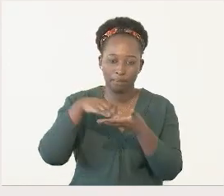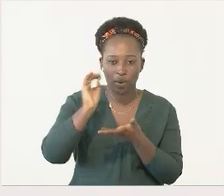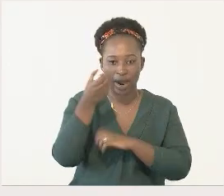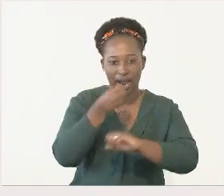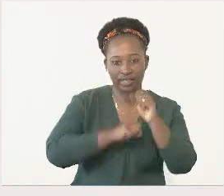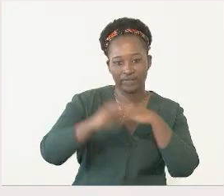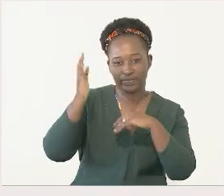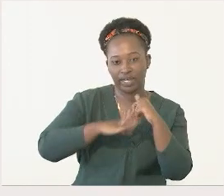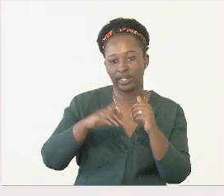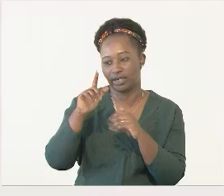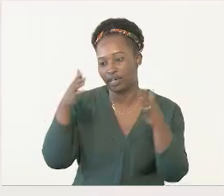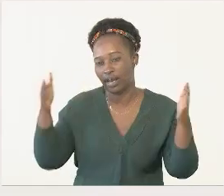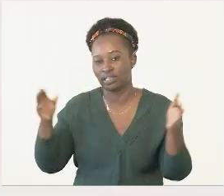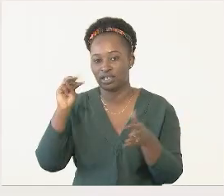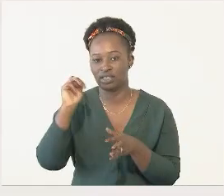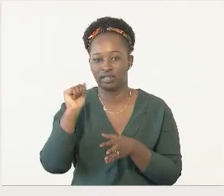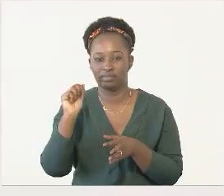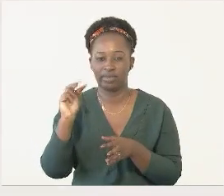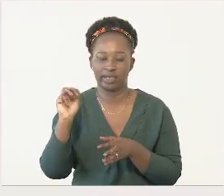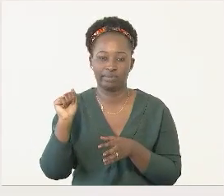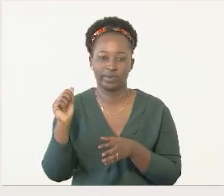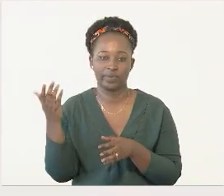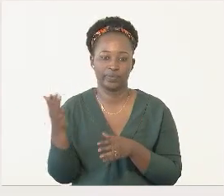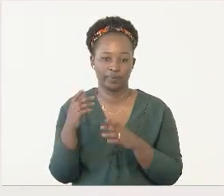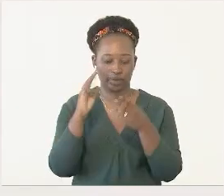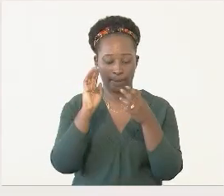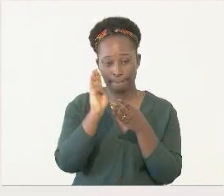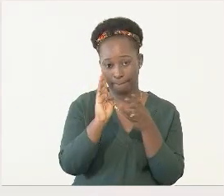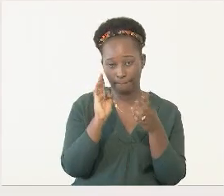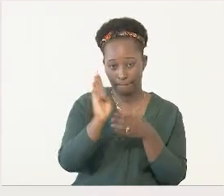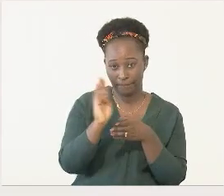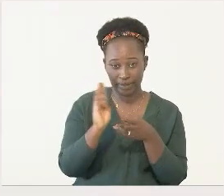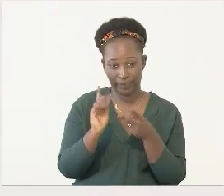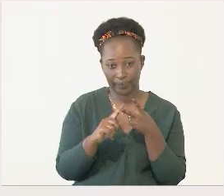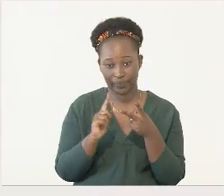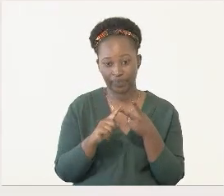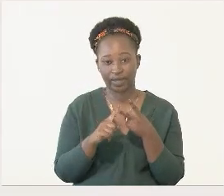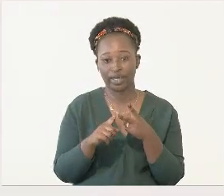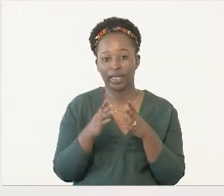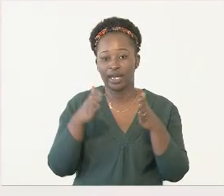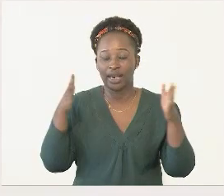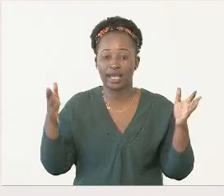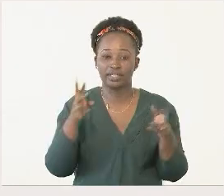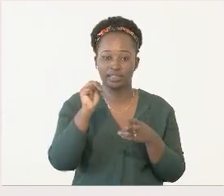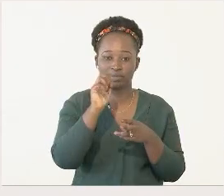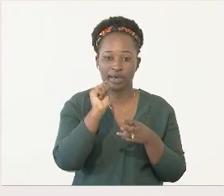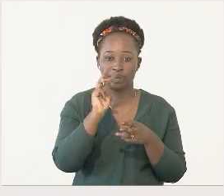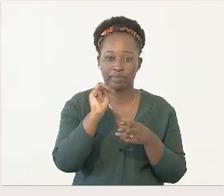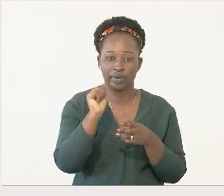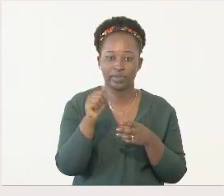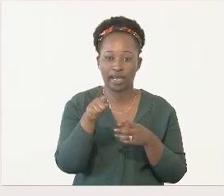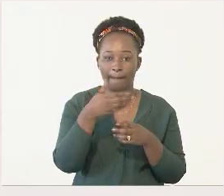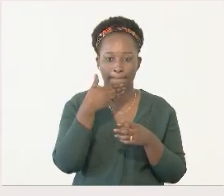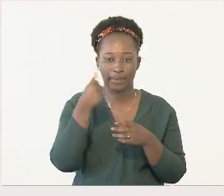2, large mammals are better adapted to the small mammals to their